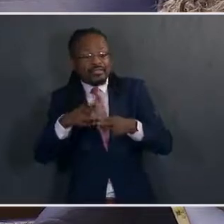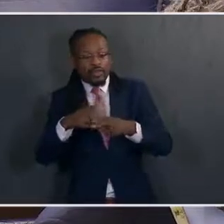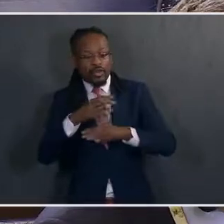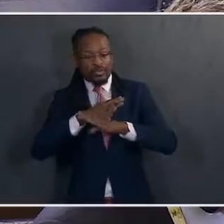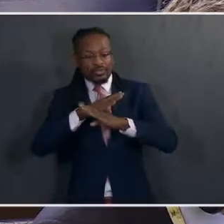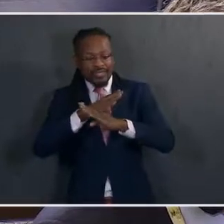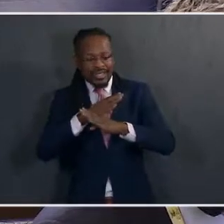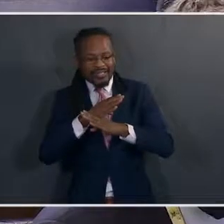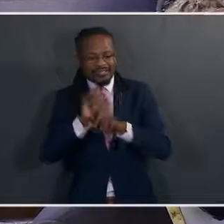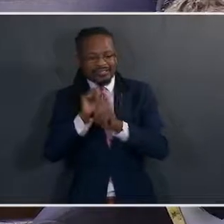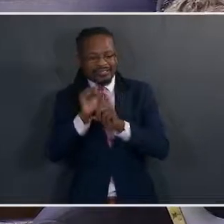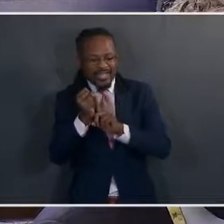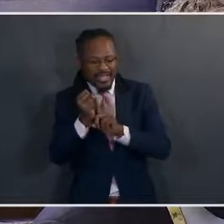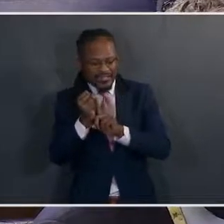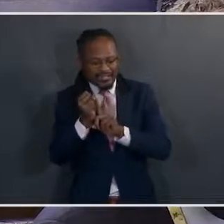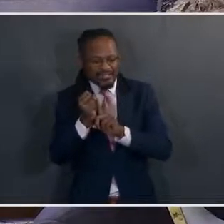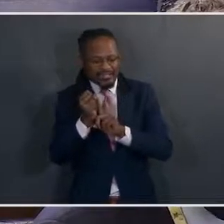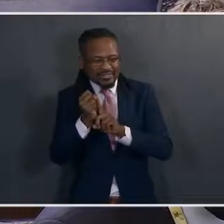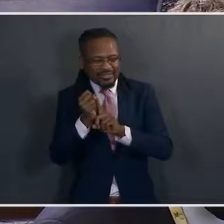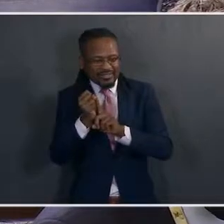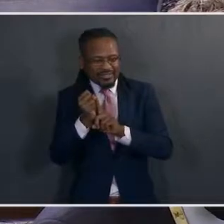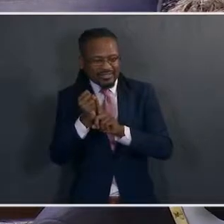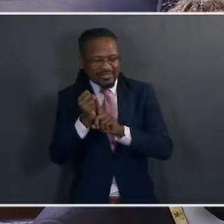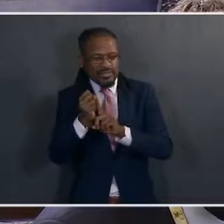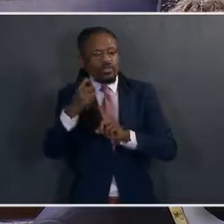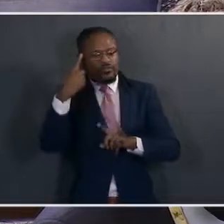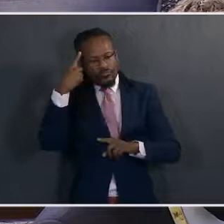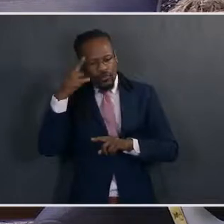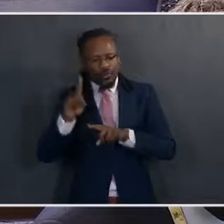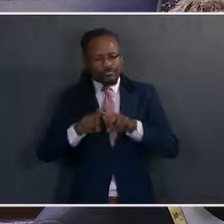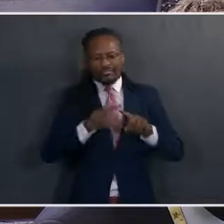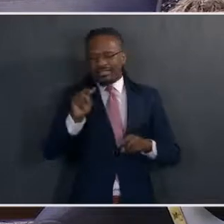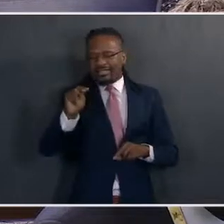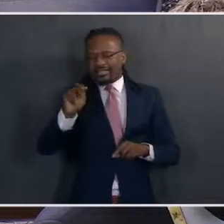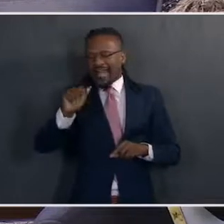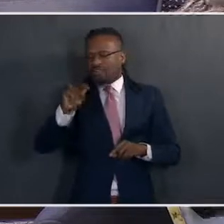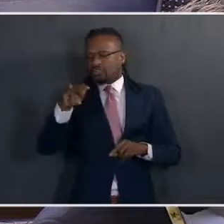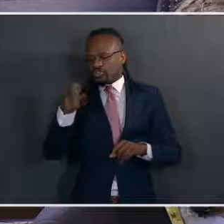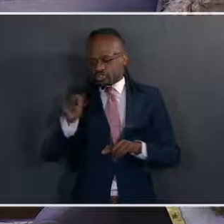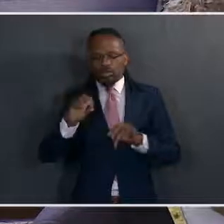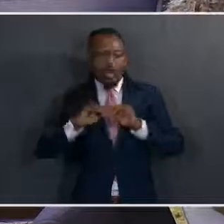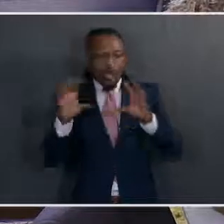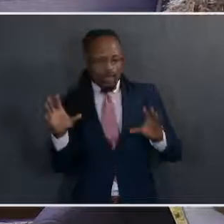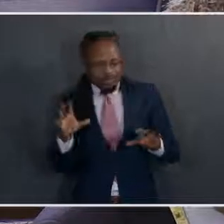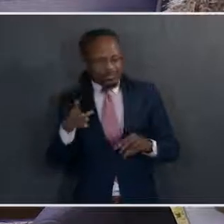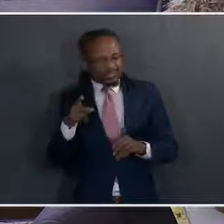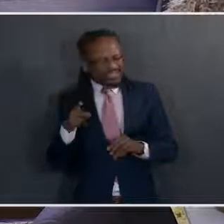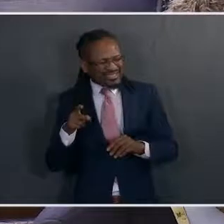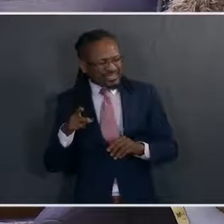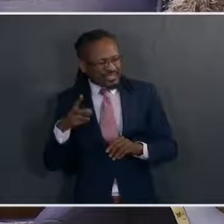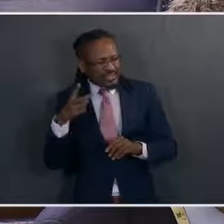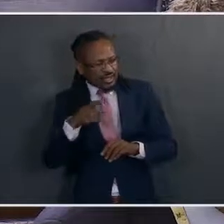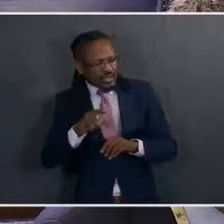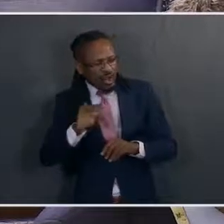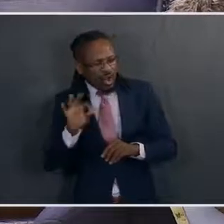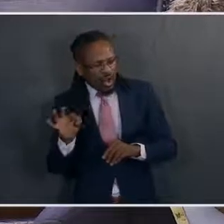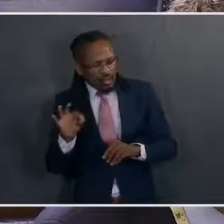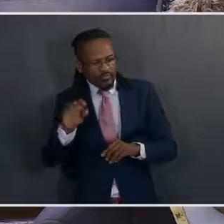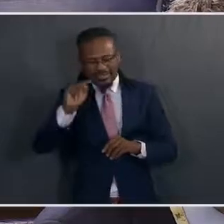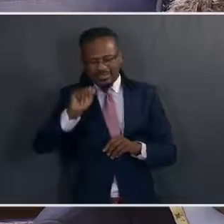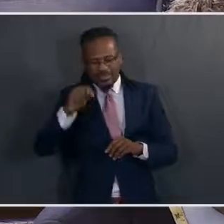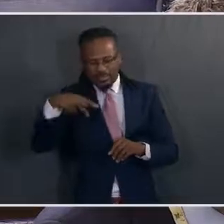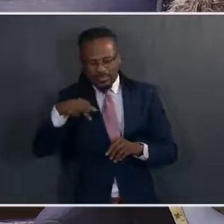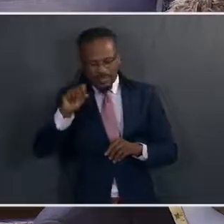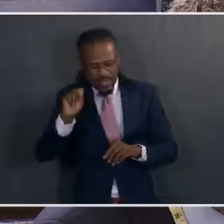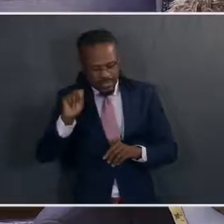for Syrian nationals. Obviously, the Trump administration cut off TPS protections for many other countries, such